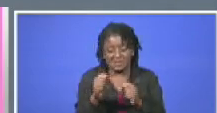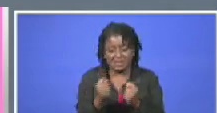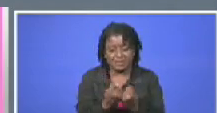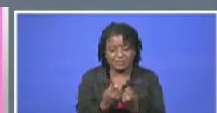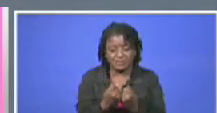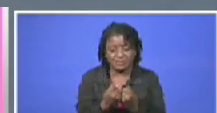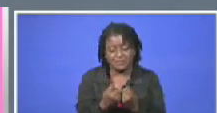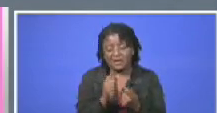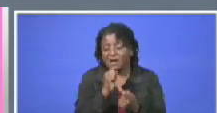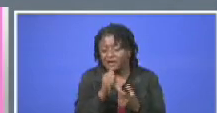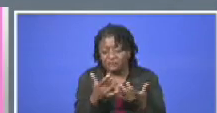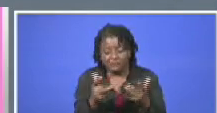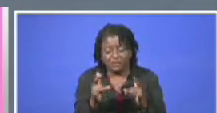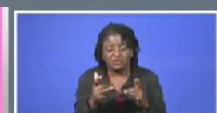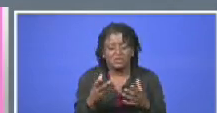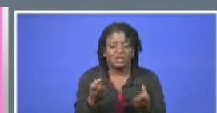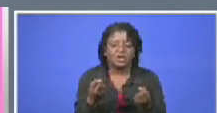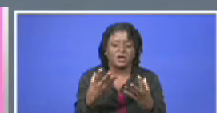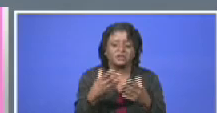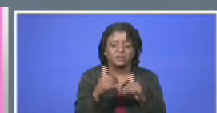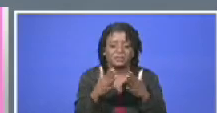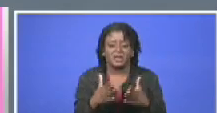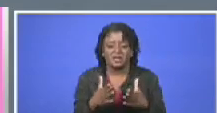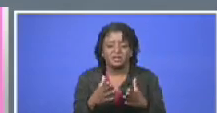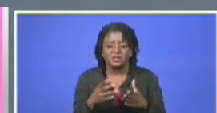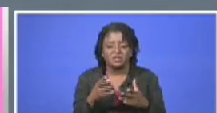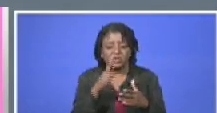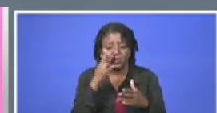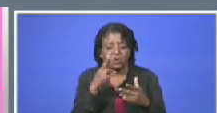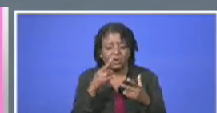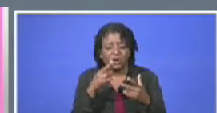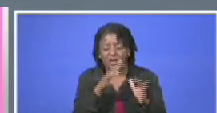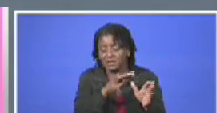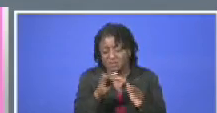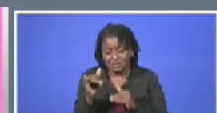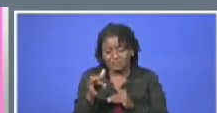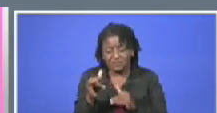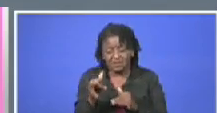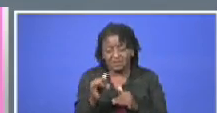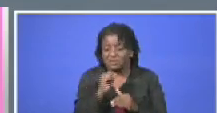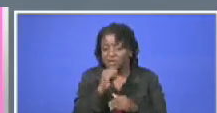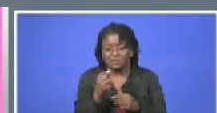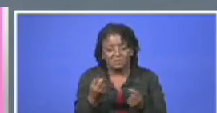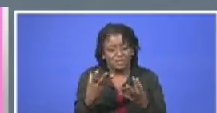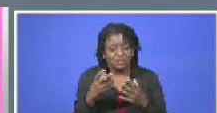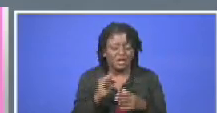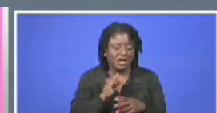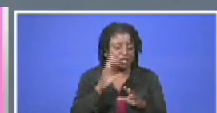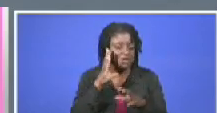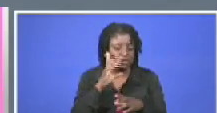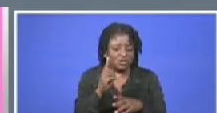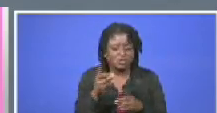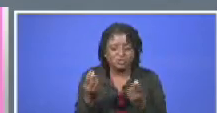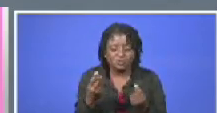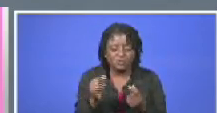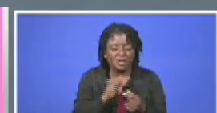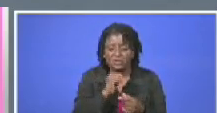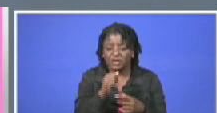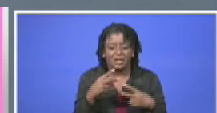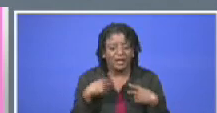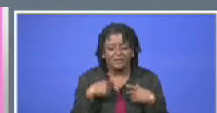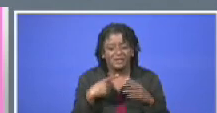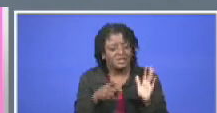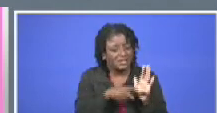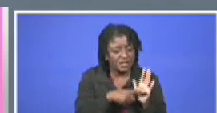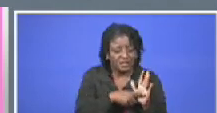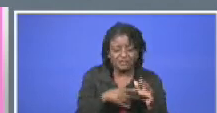unfortunately, a lot of the players were on their way out. It wasn't much I could do. I didn't have any animosity or